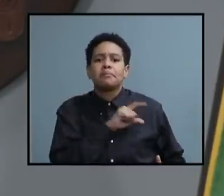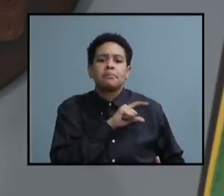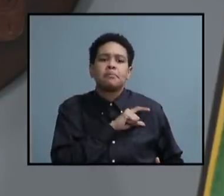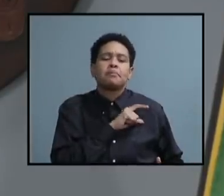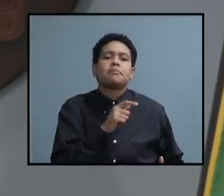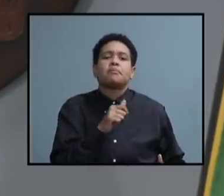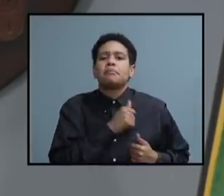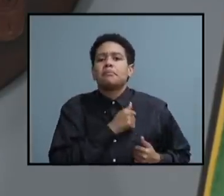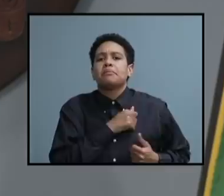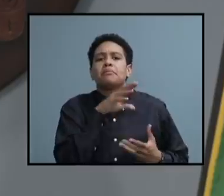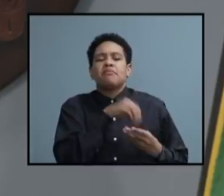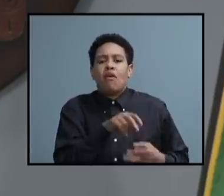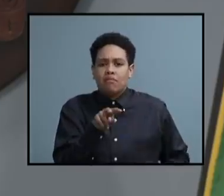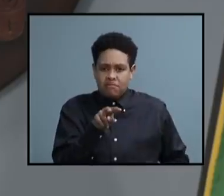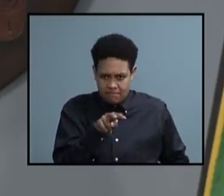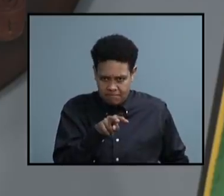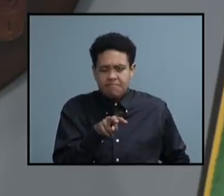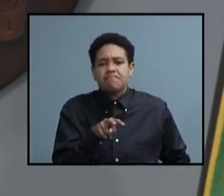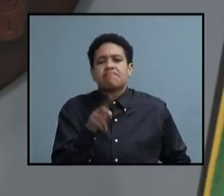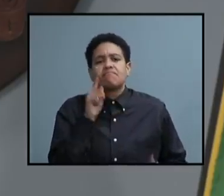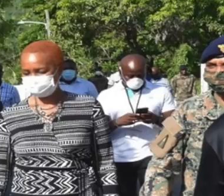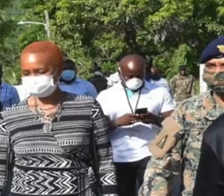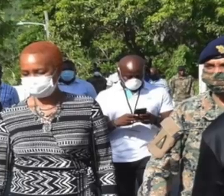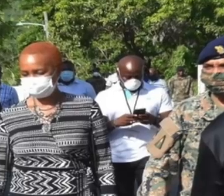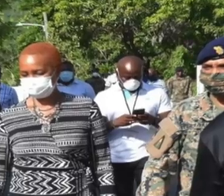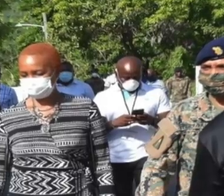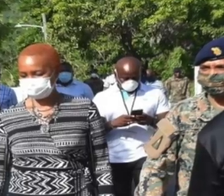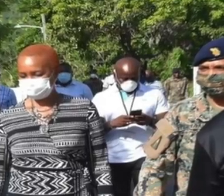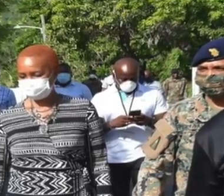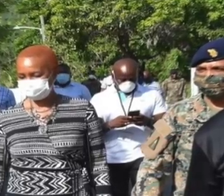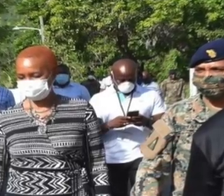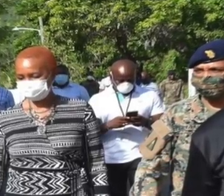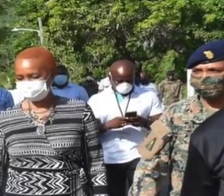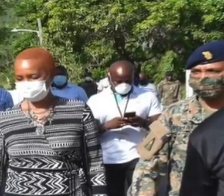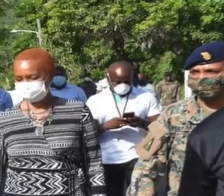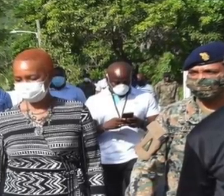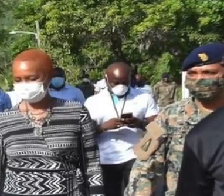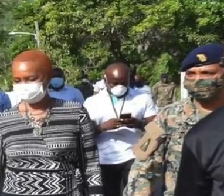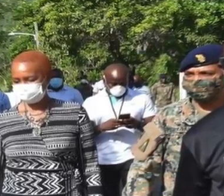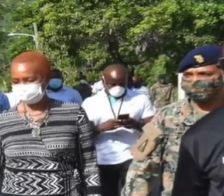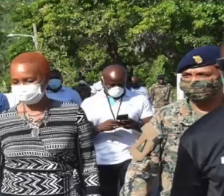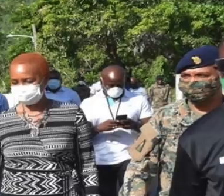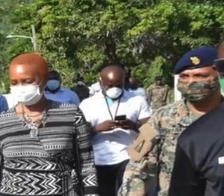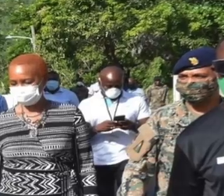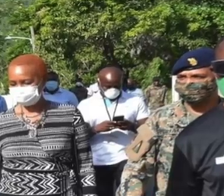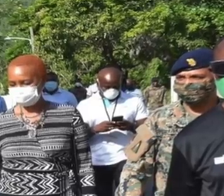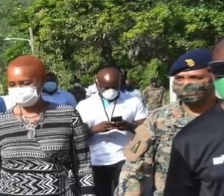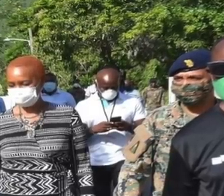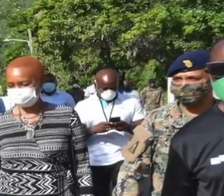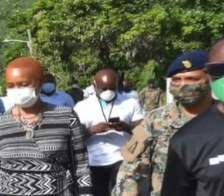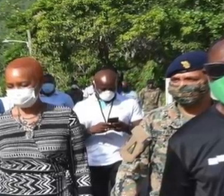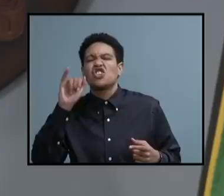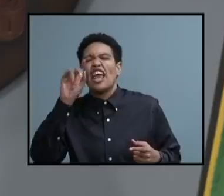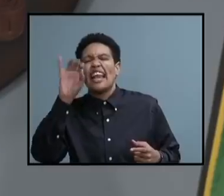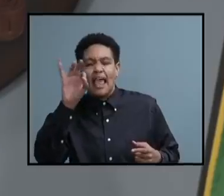are alleged to be involved in. And we are subject to investigation by both the Jamaica Constabulary